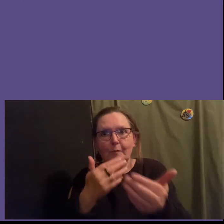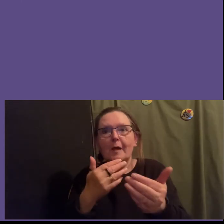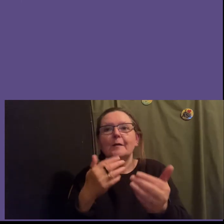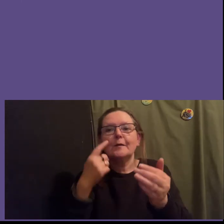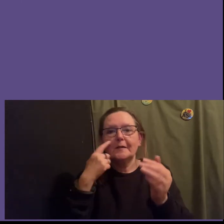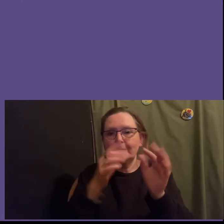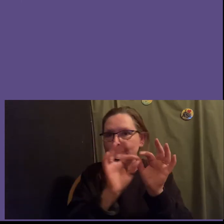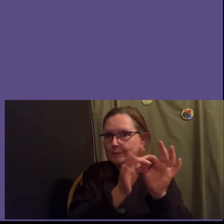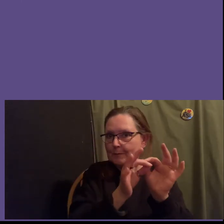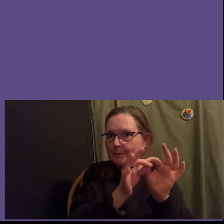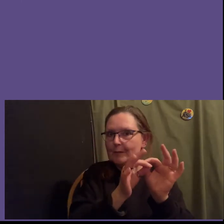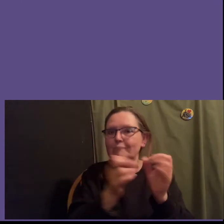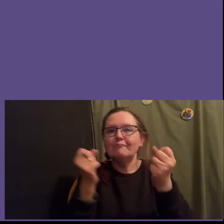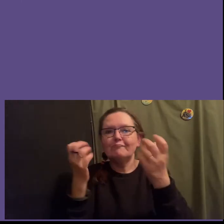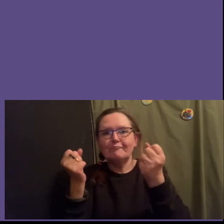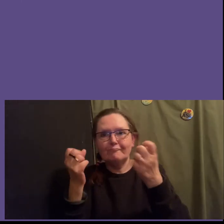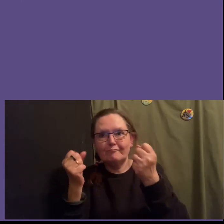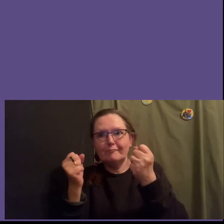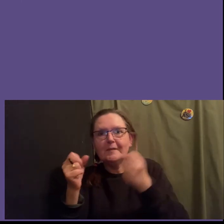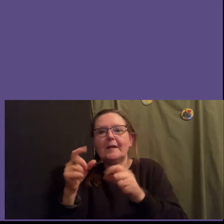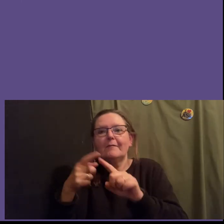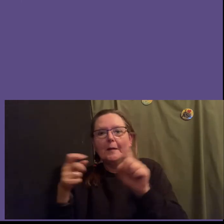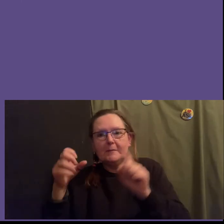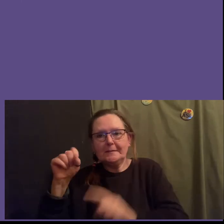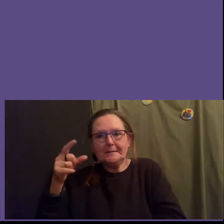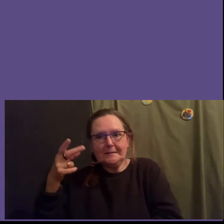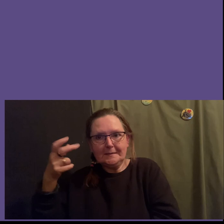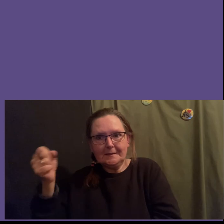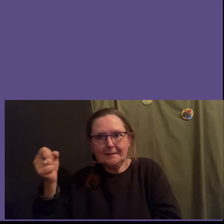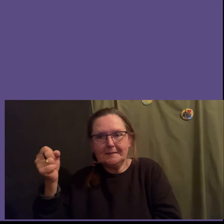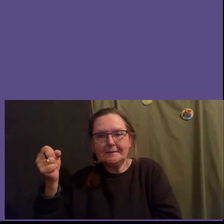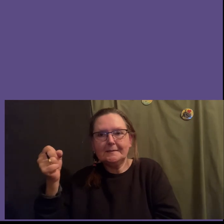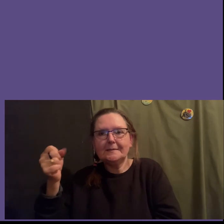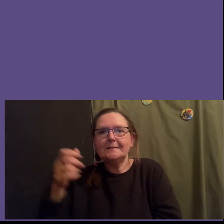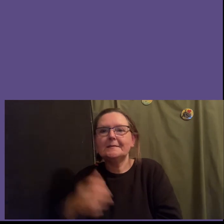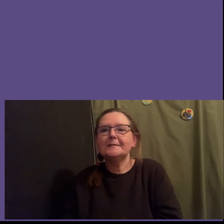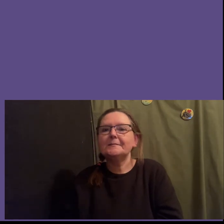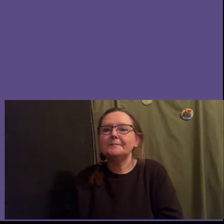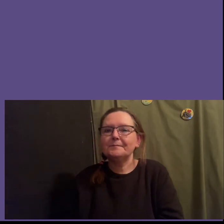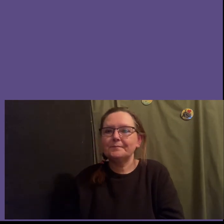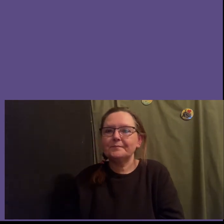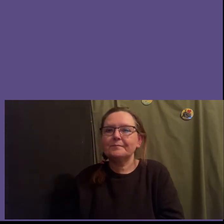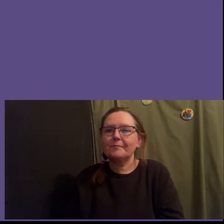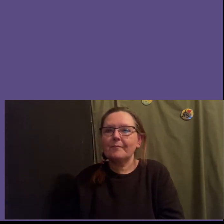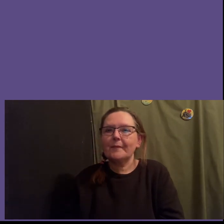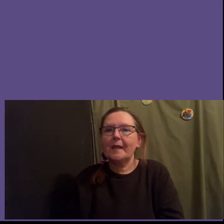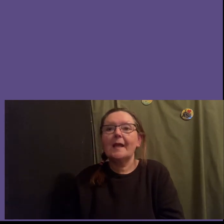interpreters. Saskatchewan Deaf and Hard of Hearing Services.